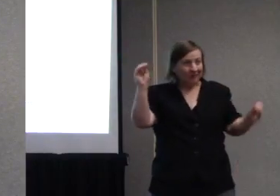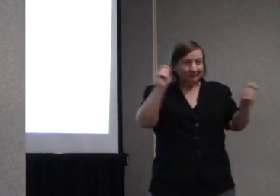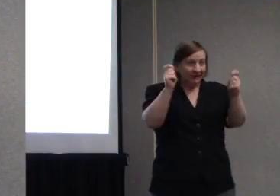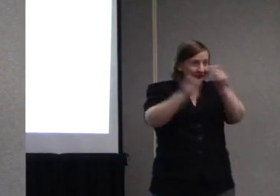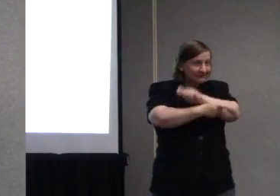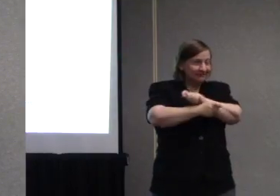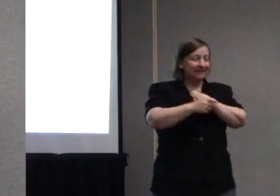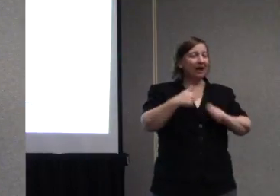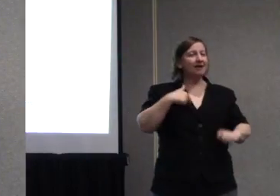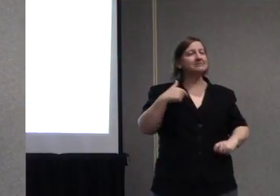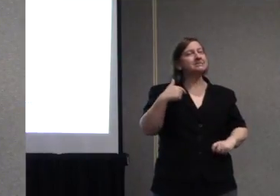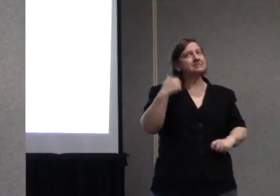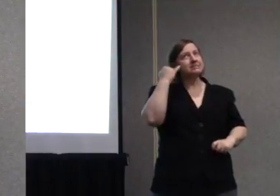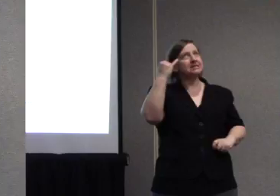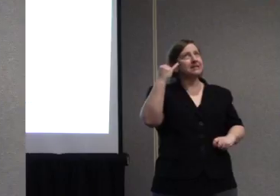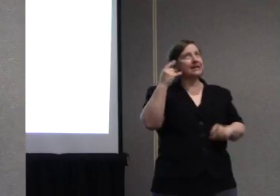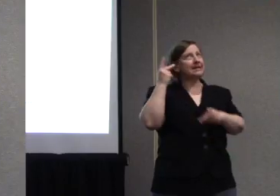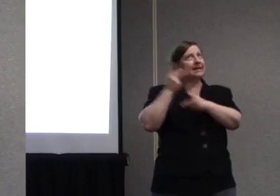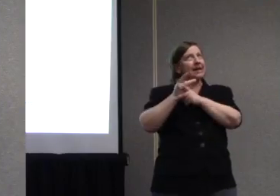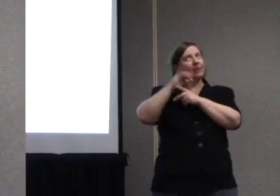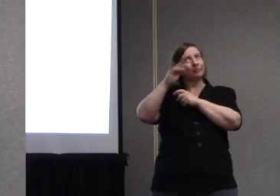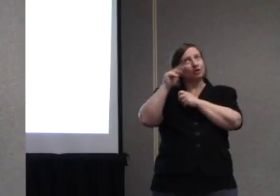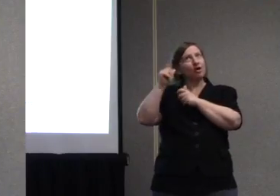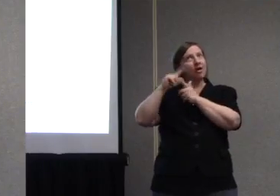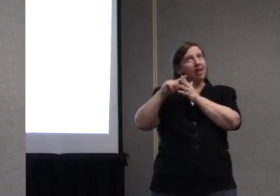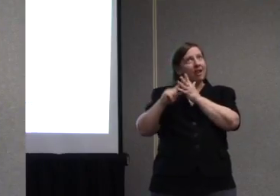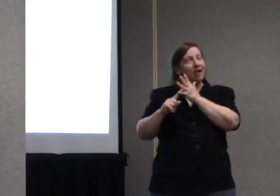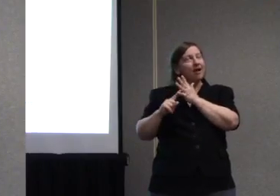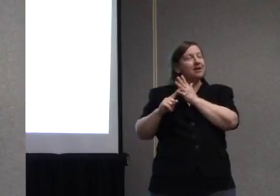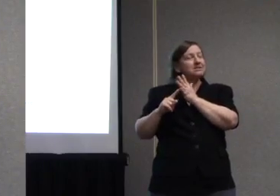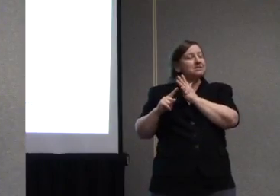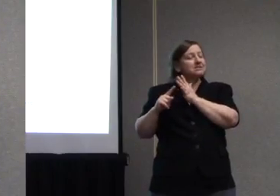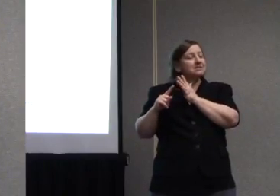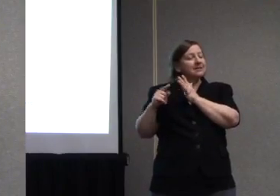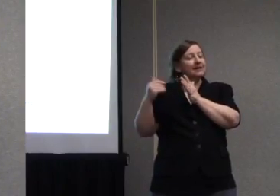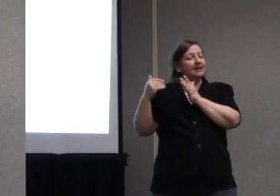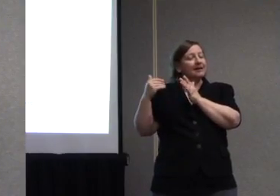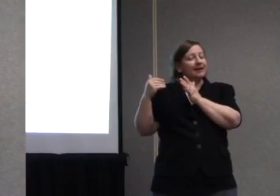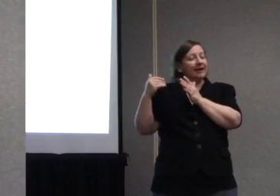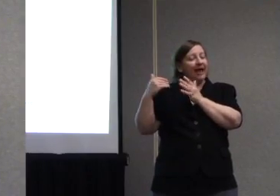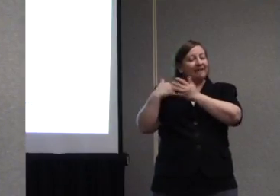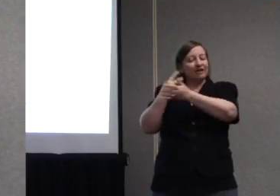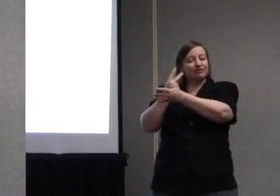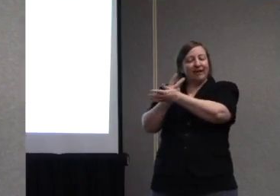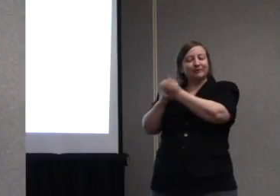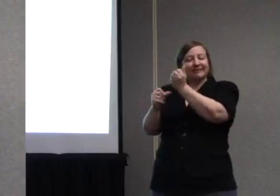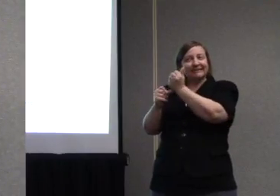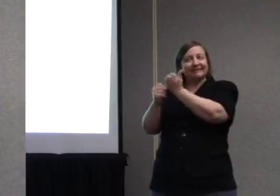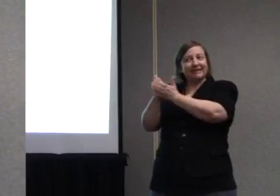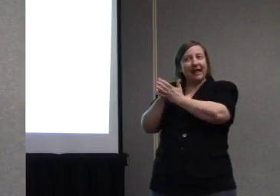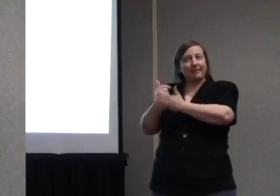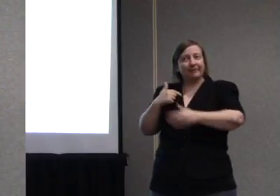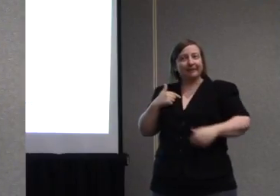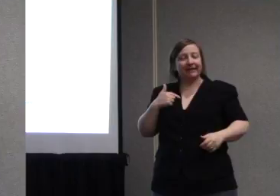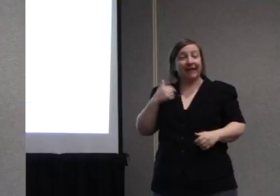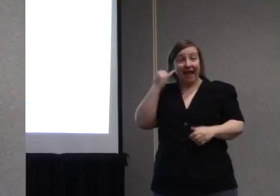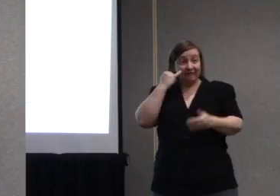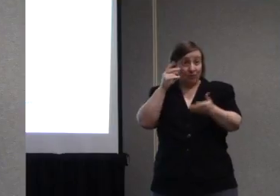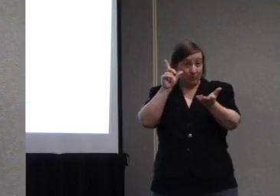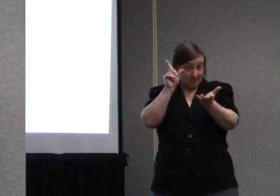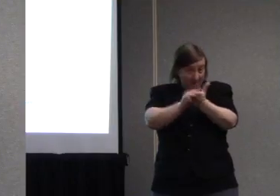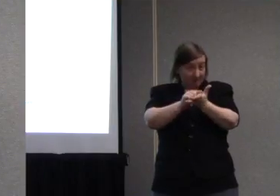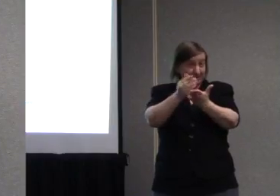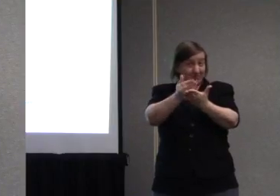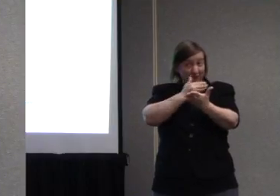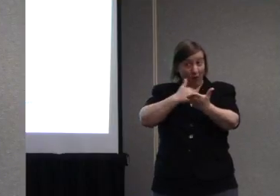'91. And my rule of thumb on keeping journals and things like that, when I have a graduate assistant helping me out,